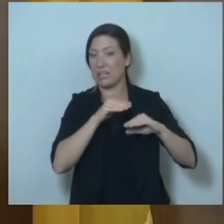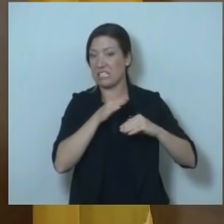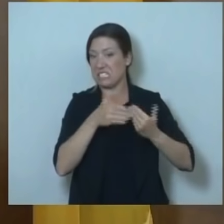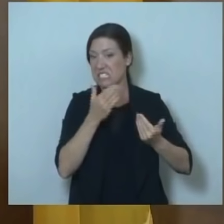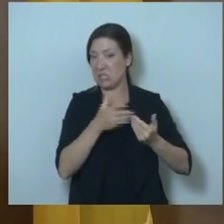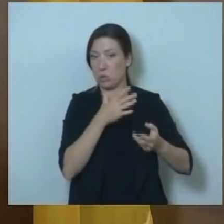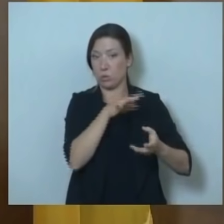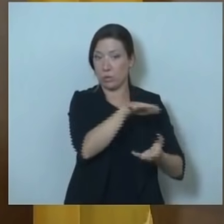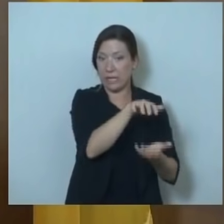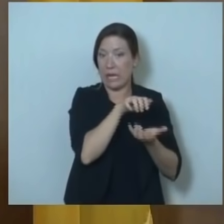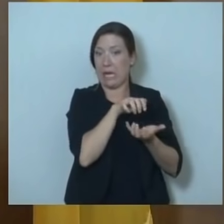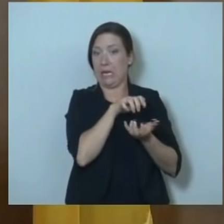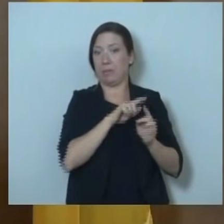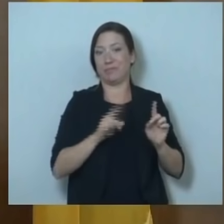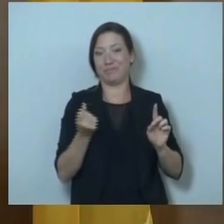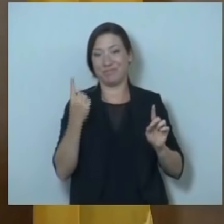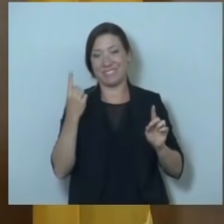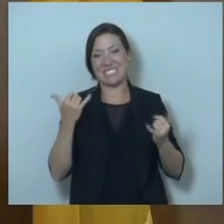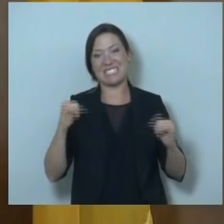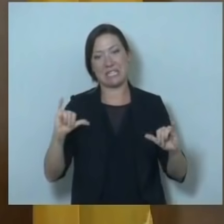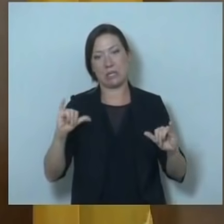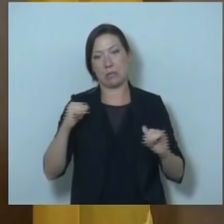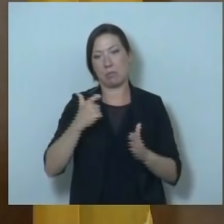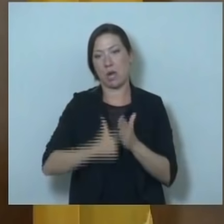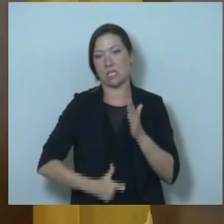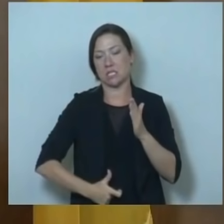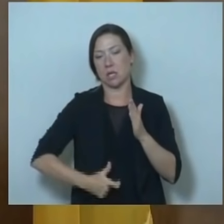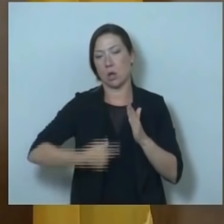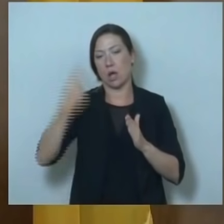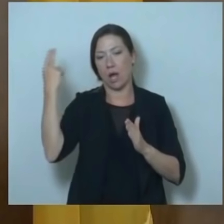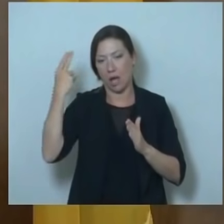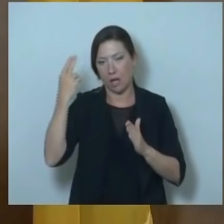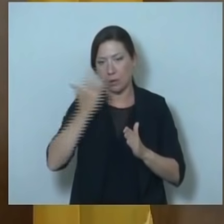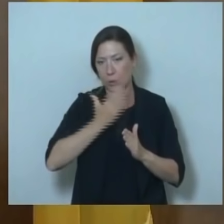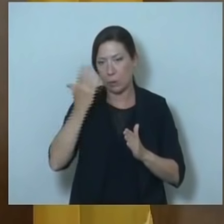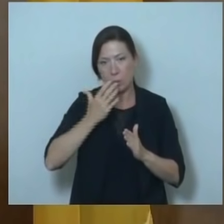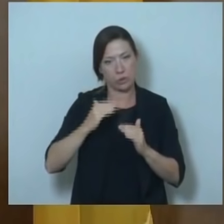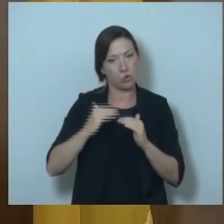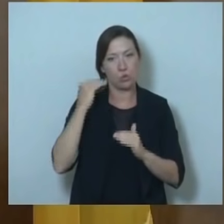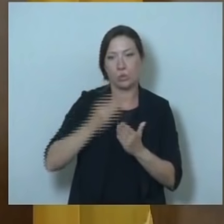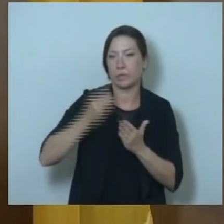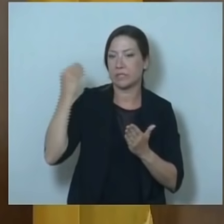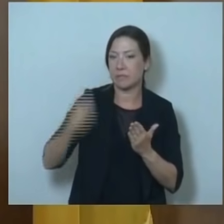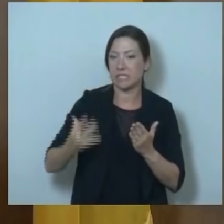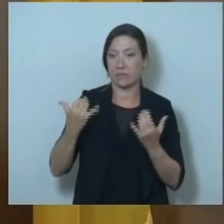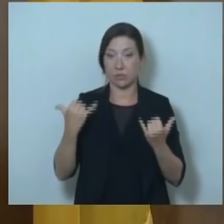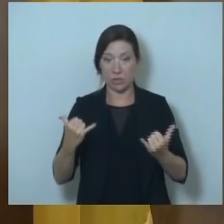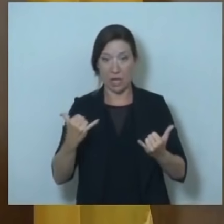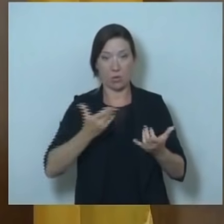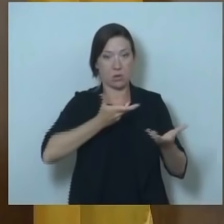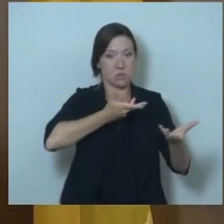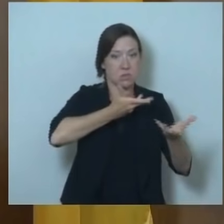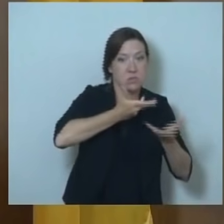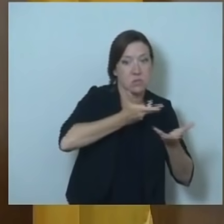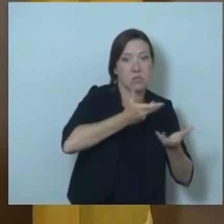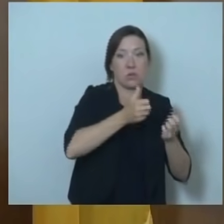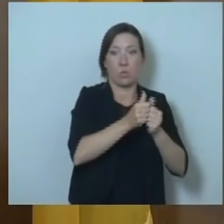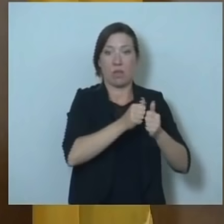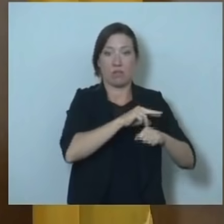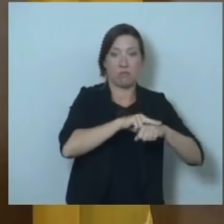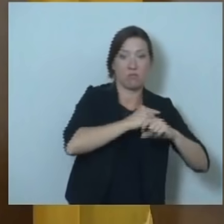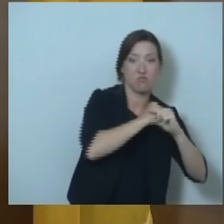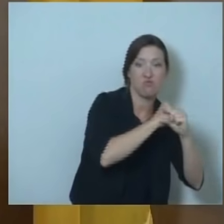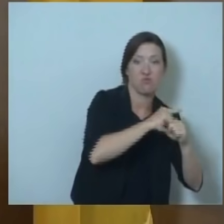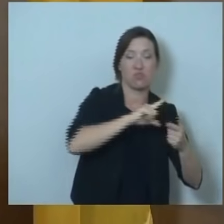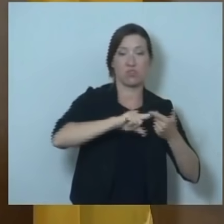far too expensive. And we are now actively engaged with the Guard and the Attorney General. Shout out to the